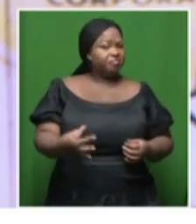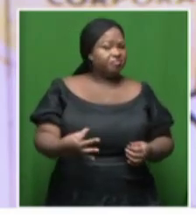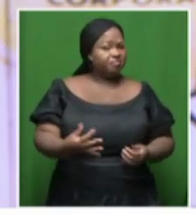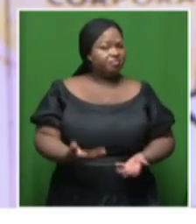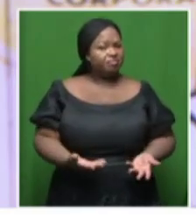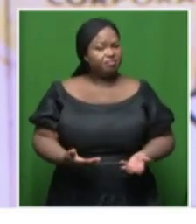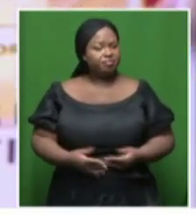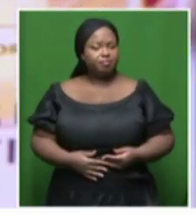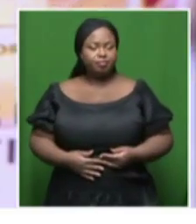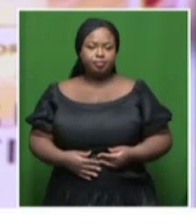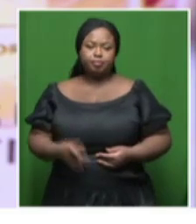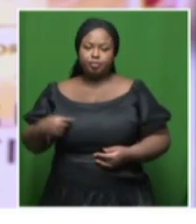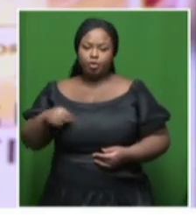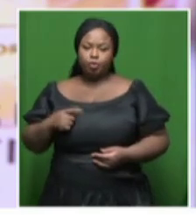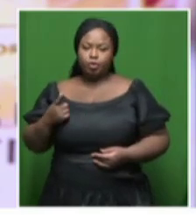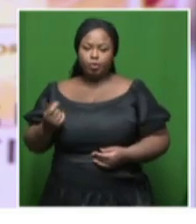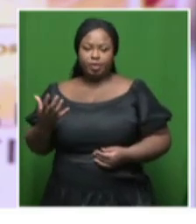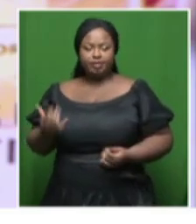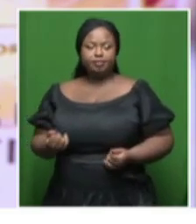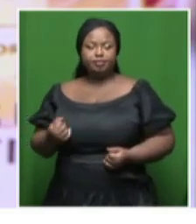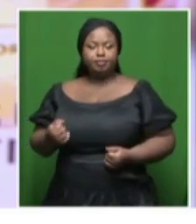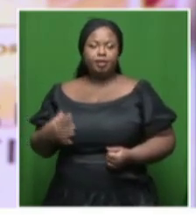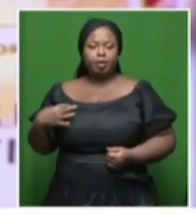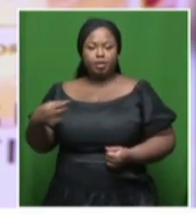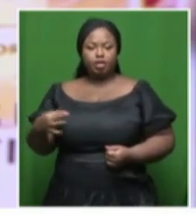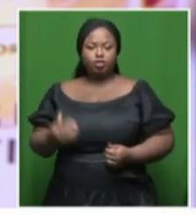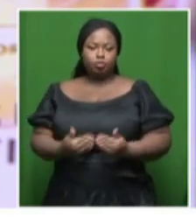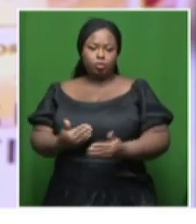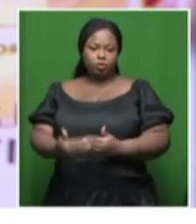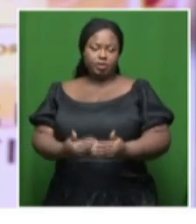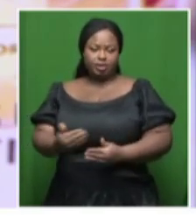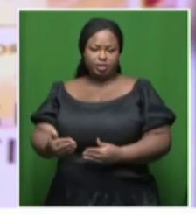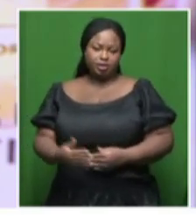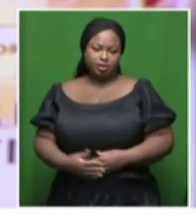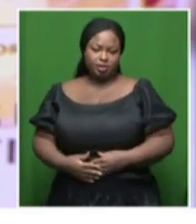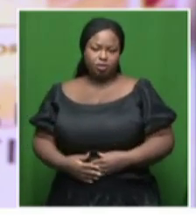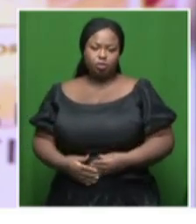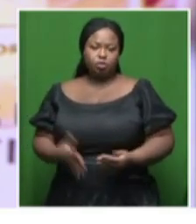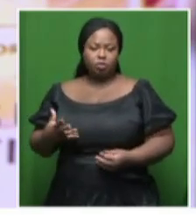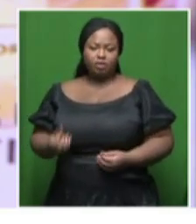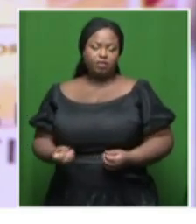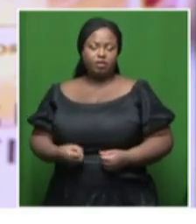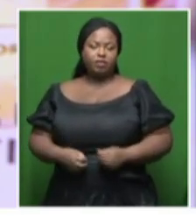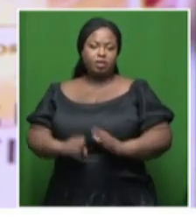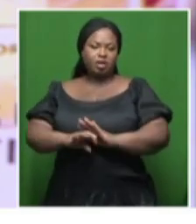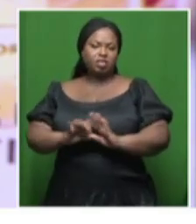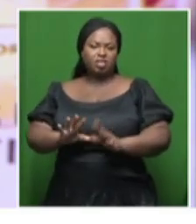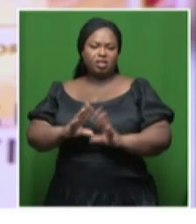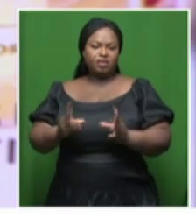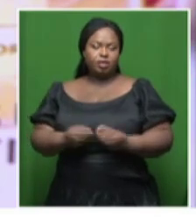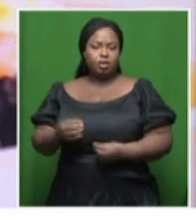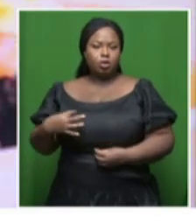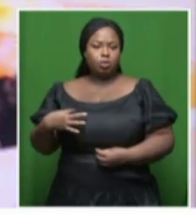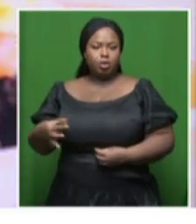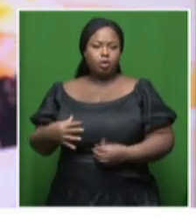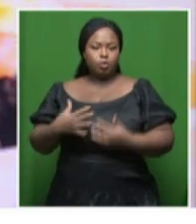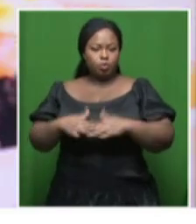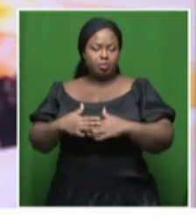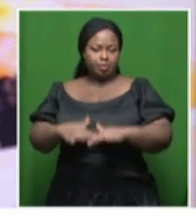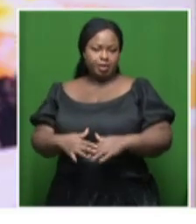work? Yeah, so we do go through an application process. Mm-hmm. We put out obviously all our marketing and they apply on our website,